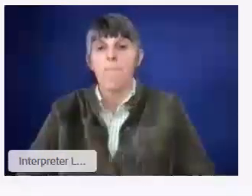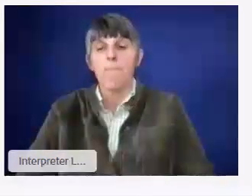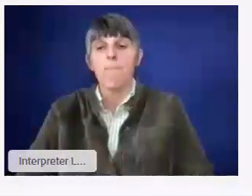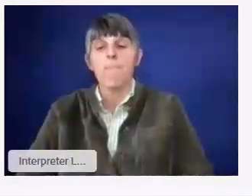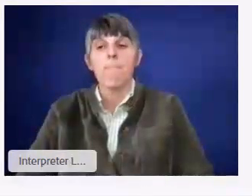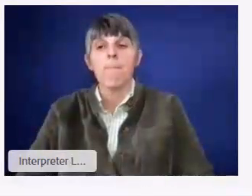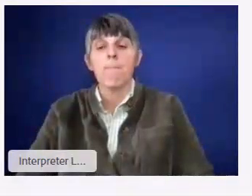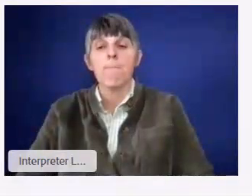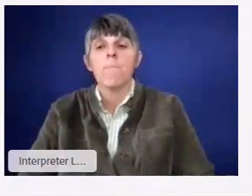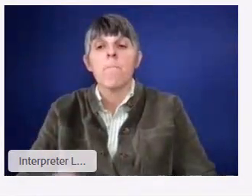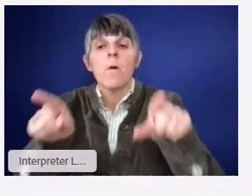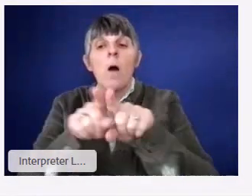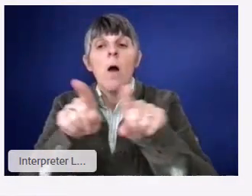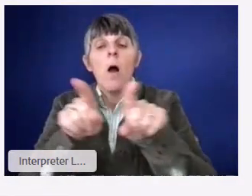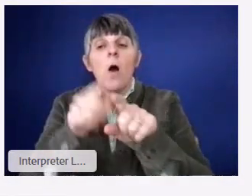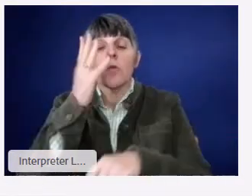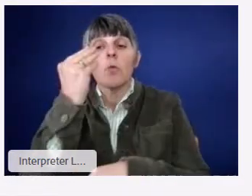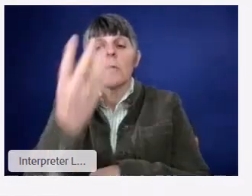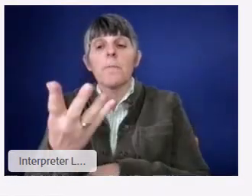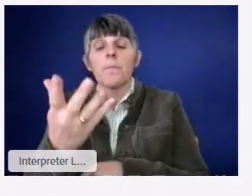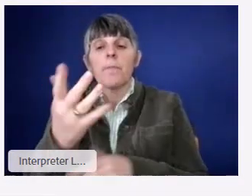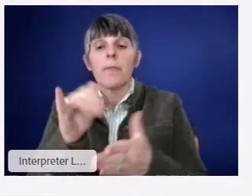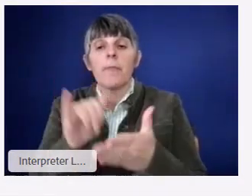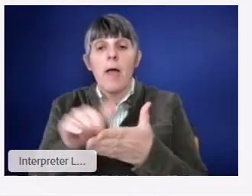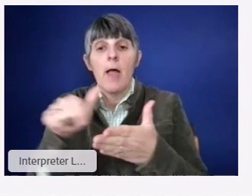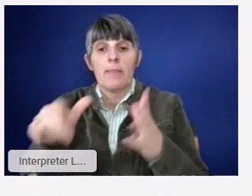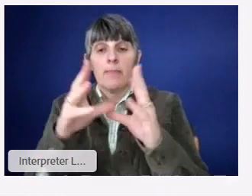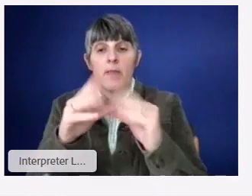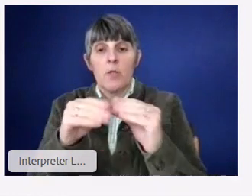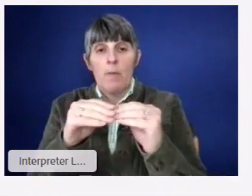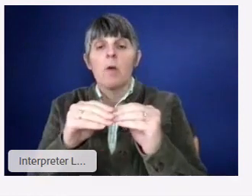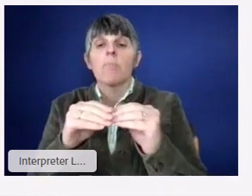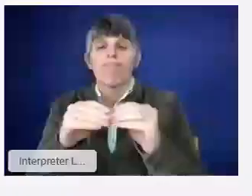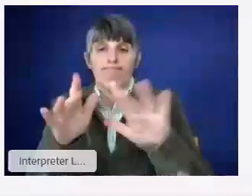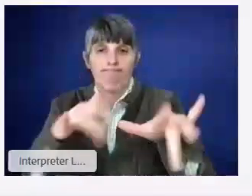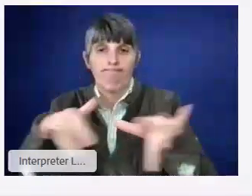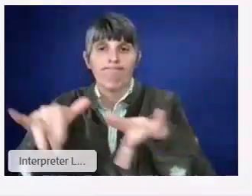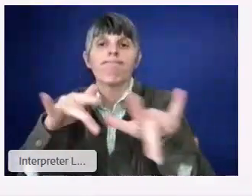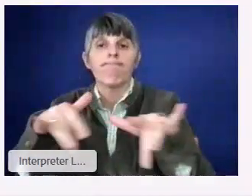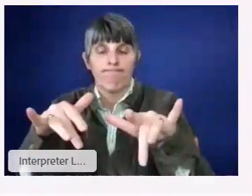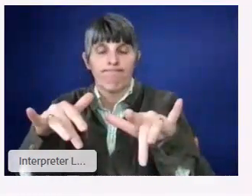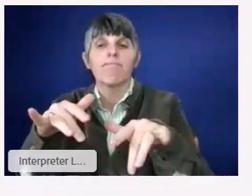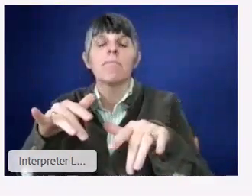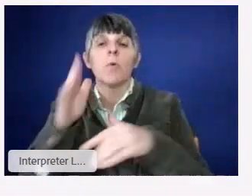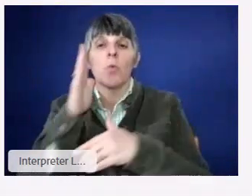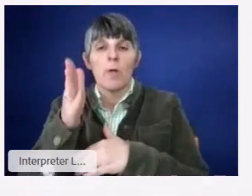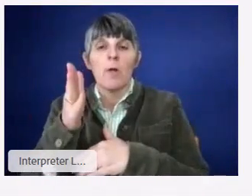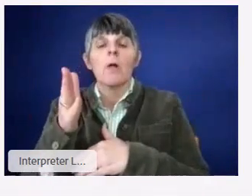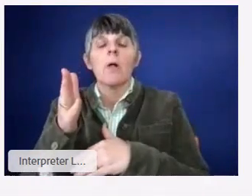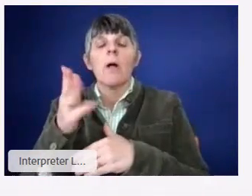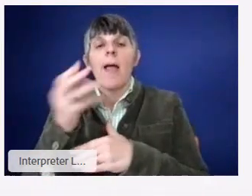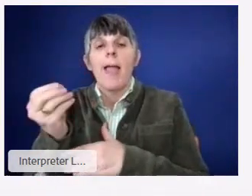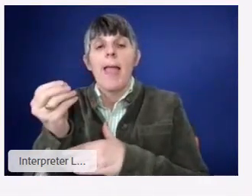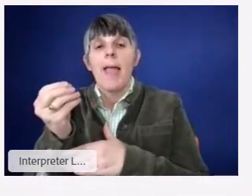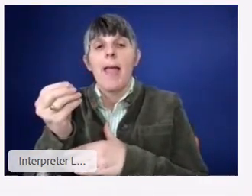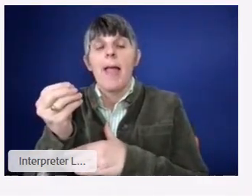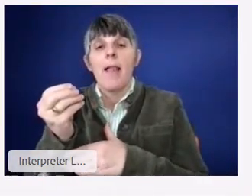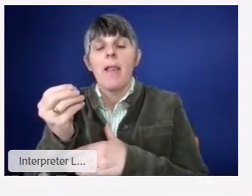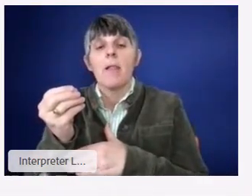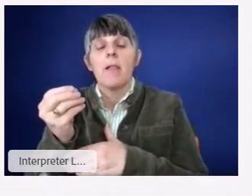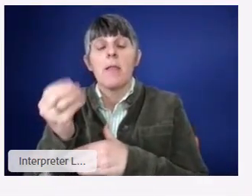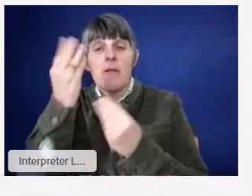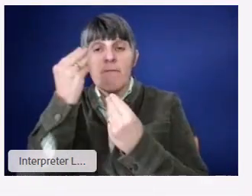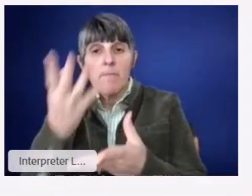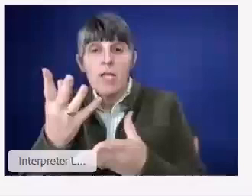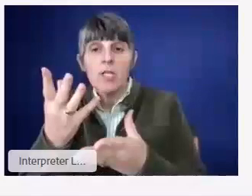mention that this webinar is being recorded. And a presentation, the presentation material, so a copy of the